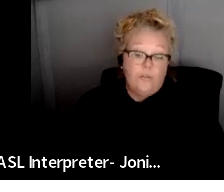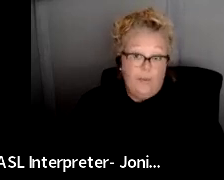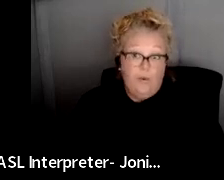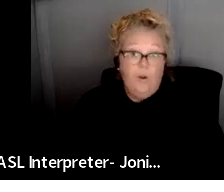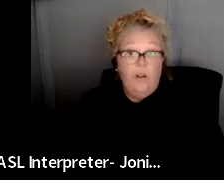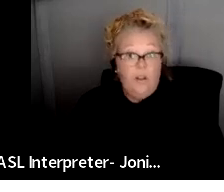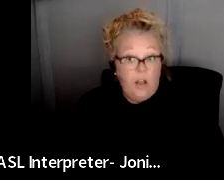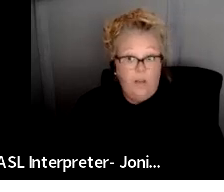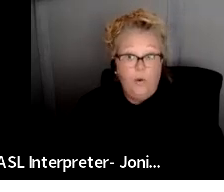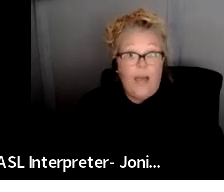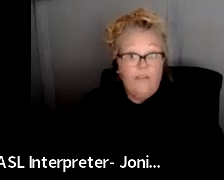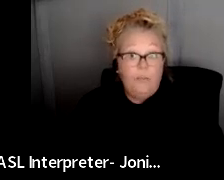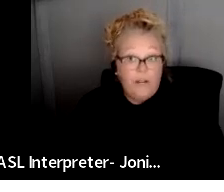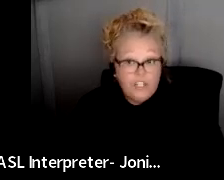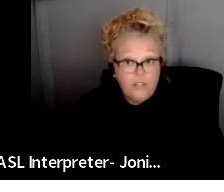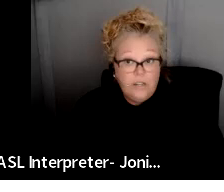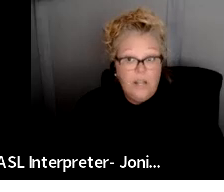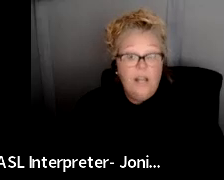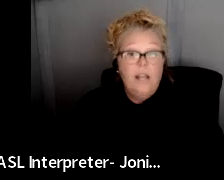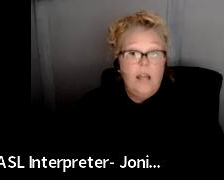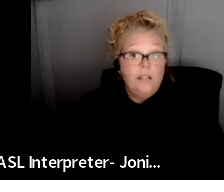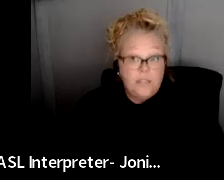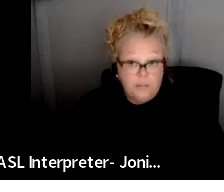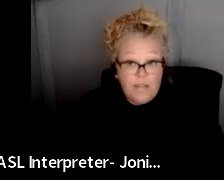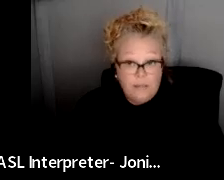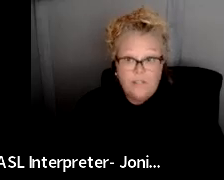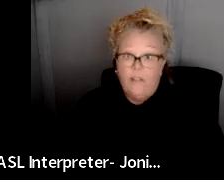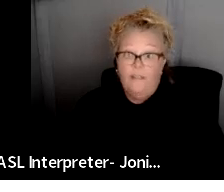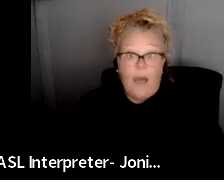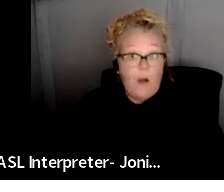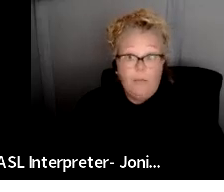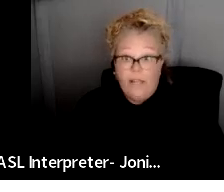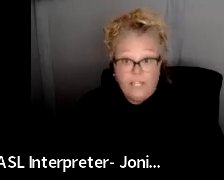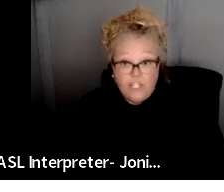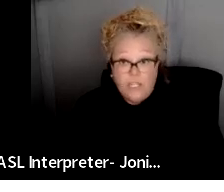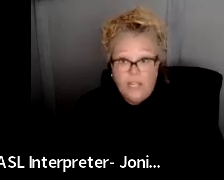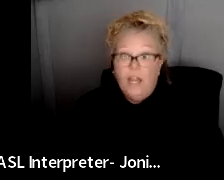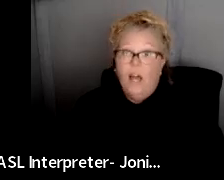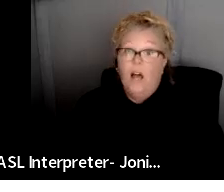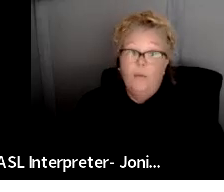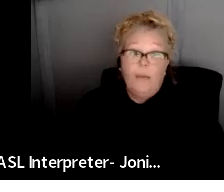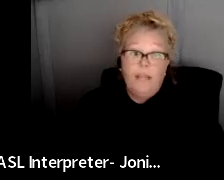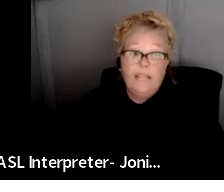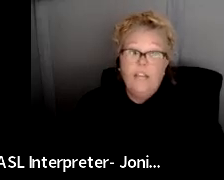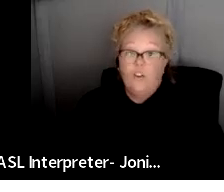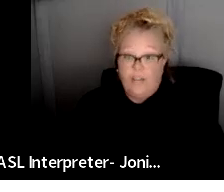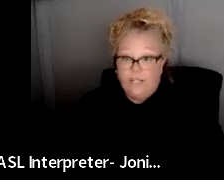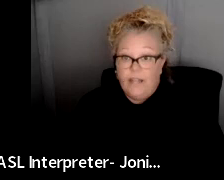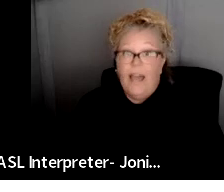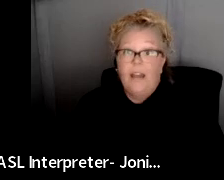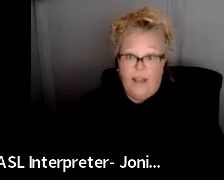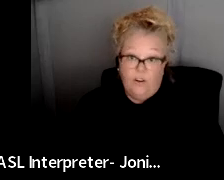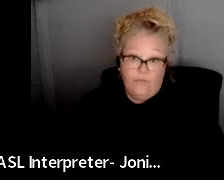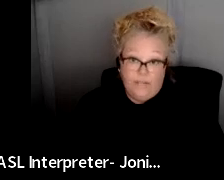For those people who have depression, sometimes that population is